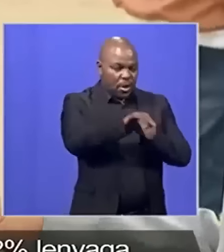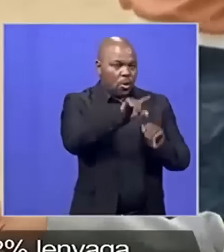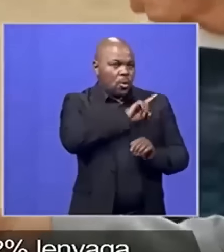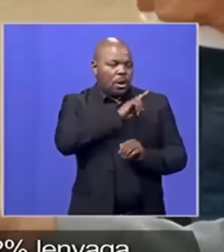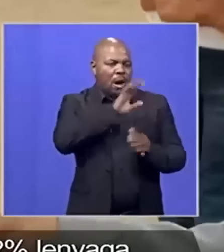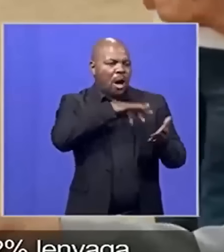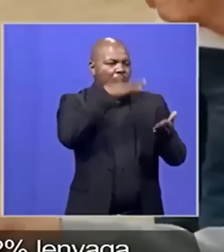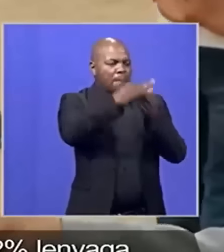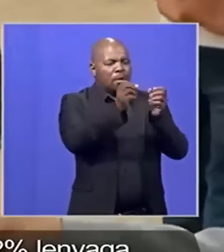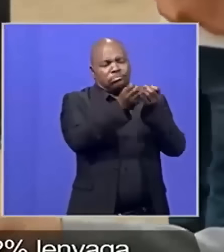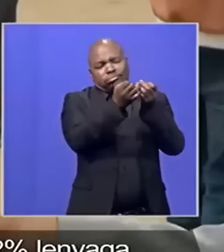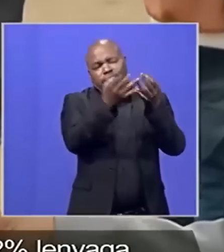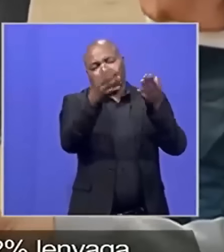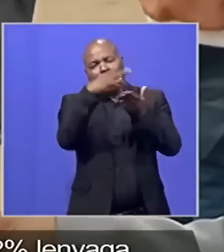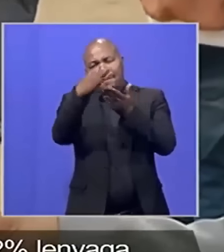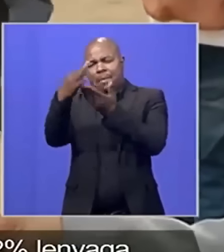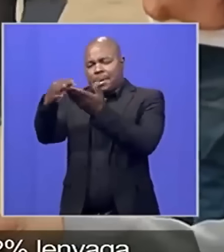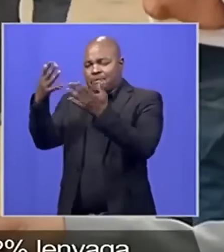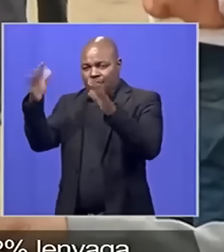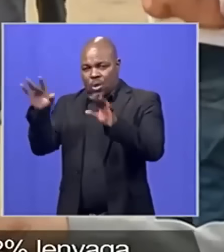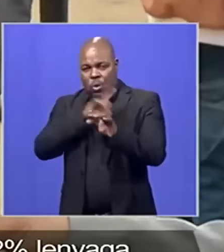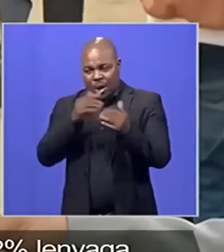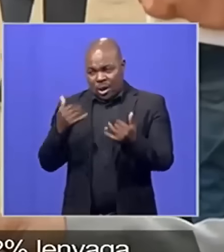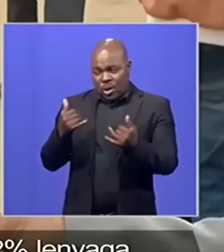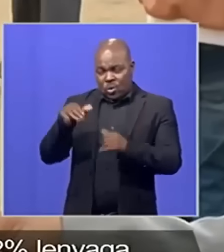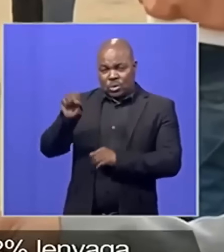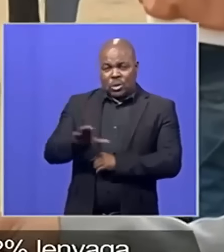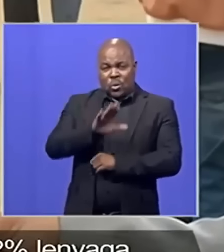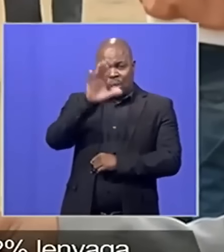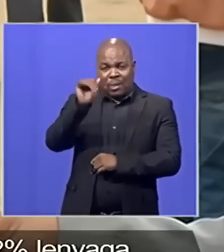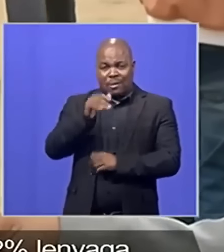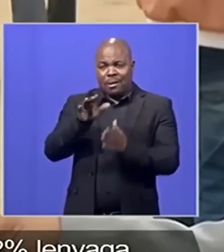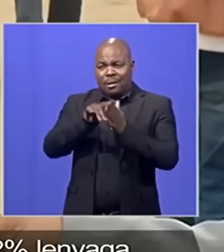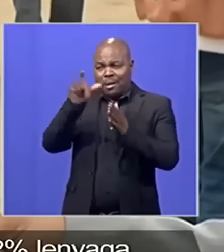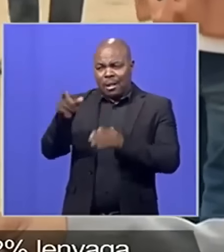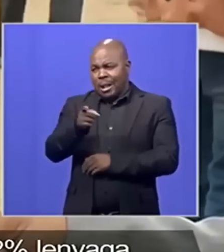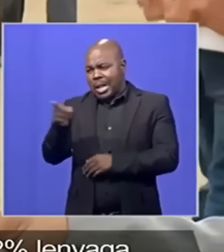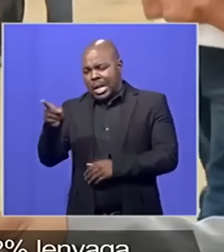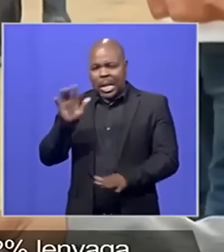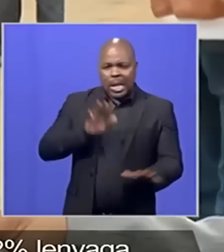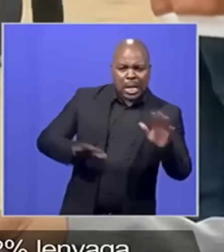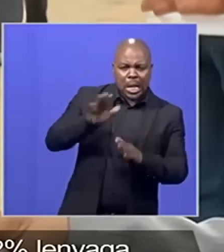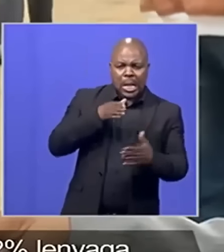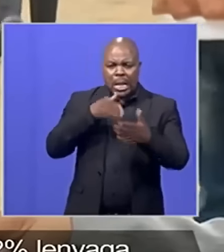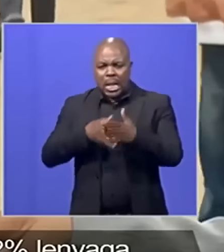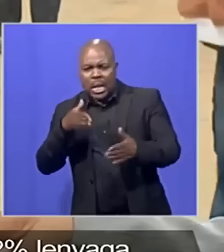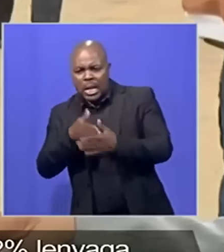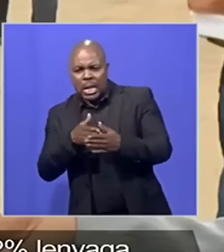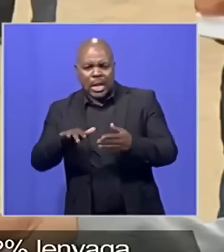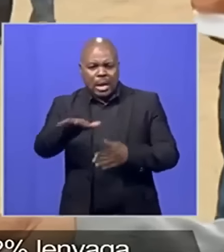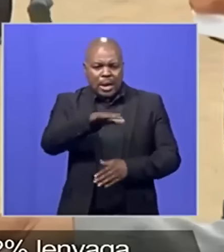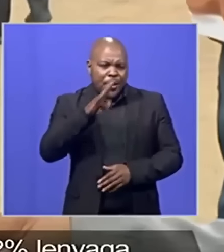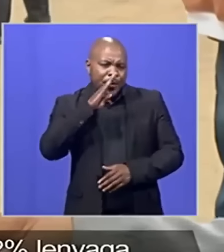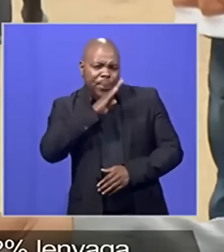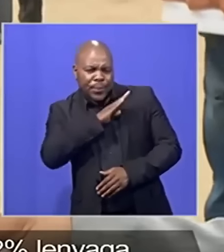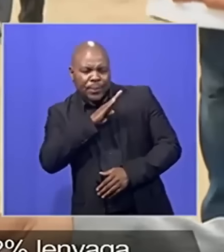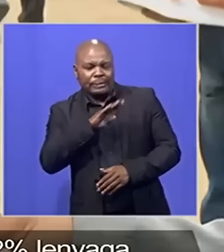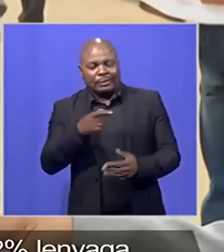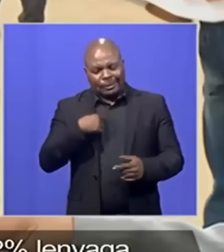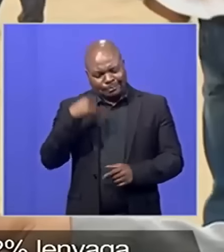applied to many of them, judging from the current situation in South Africa whereby learners find themselves not having space, not having certain things. So I